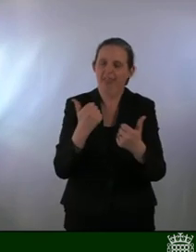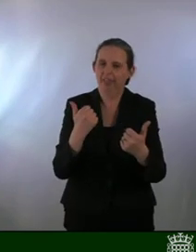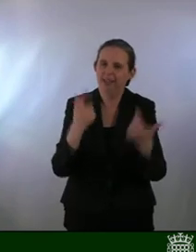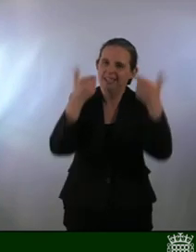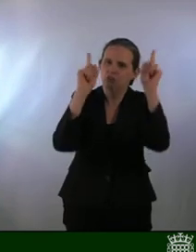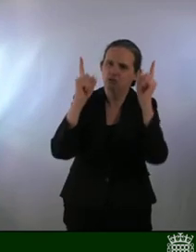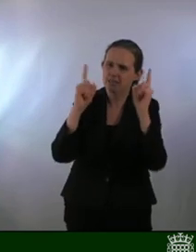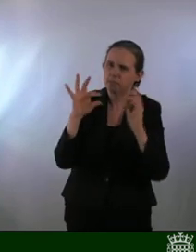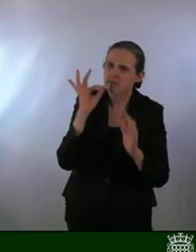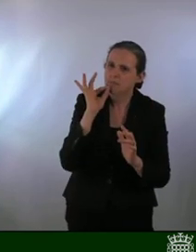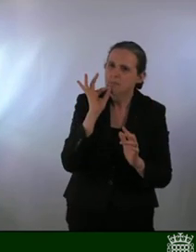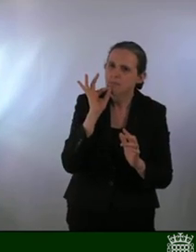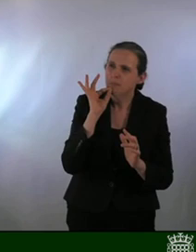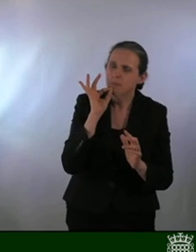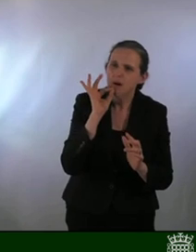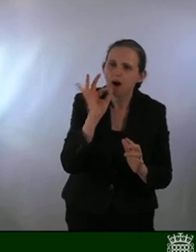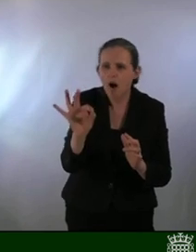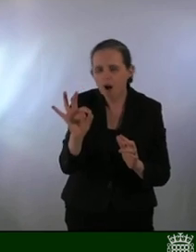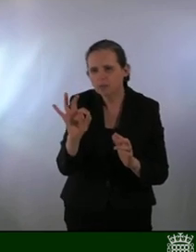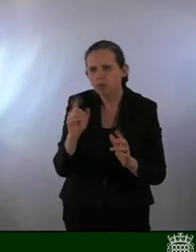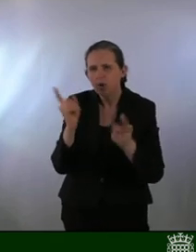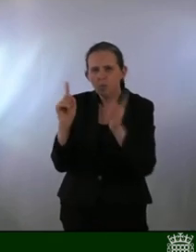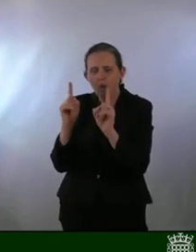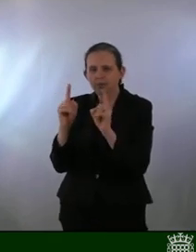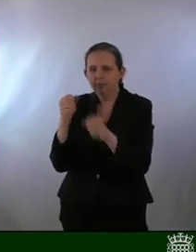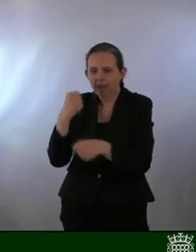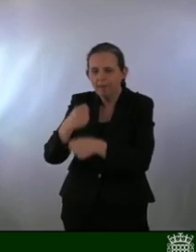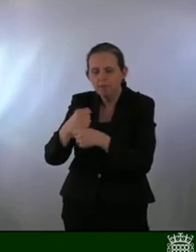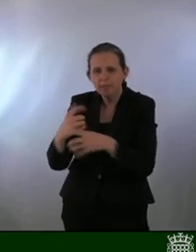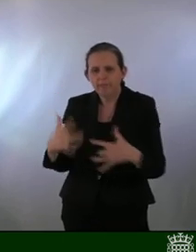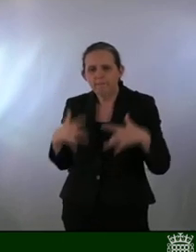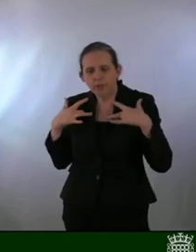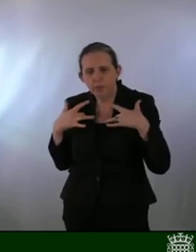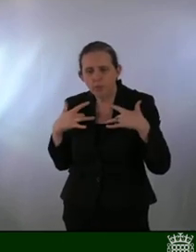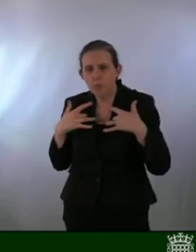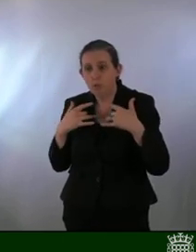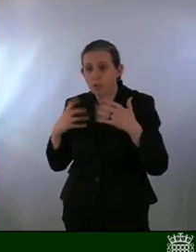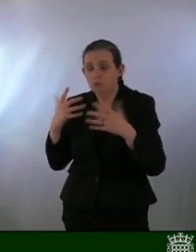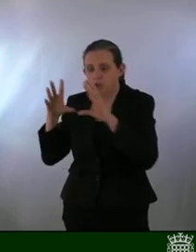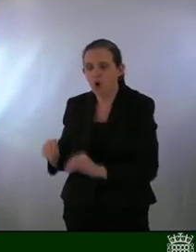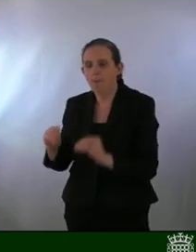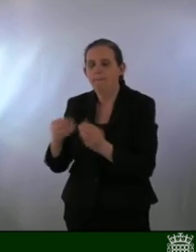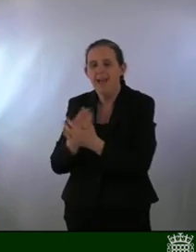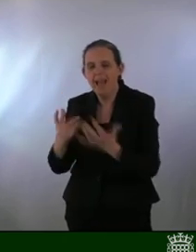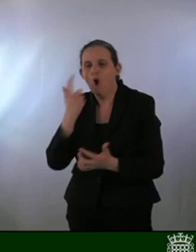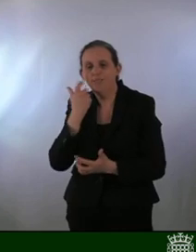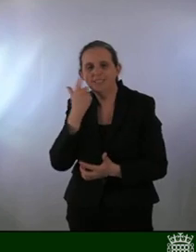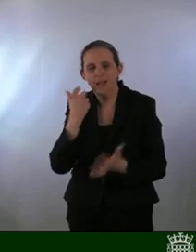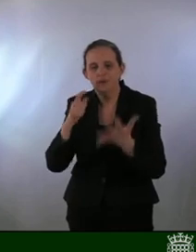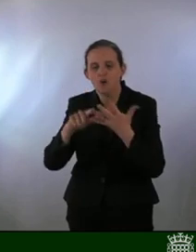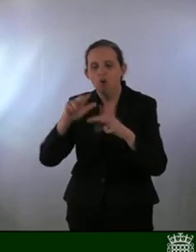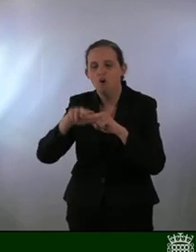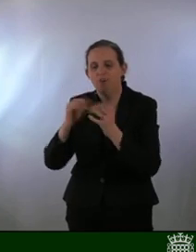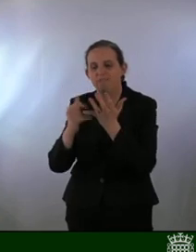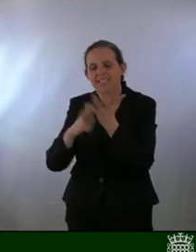view on relaxing the student-staff ratio, on getting Ofsted off schools' backs now, please? And if we